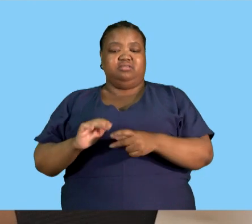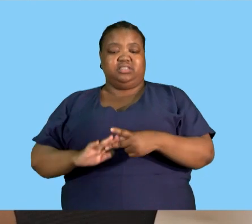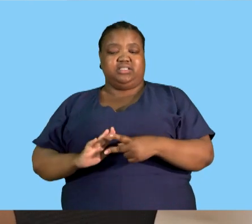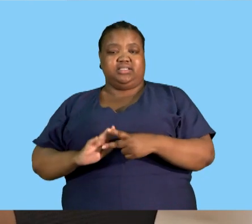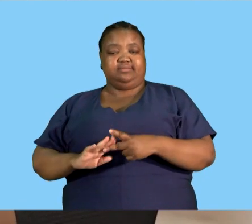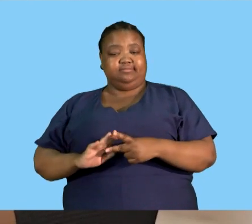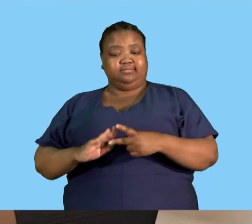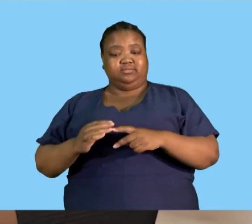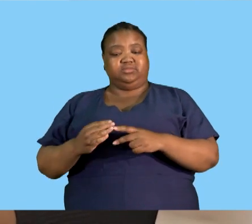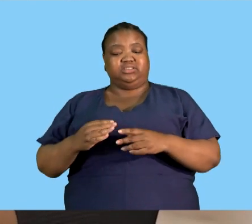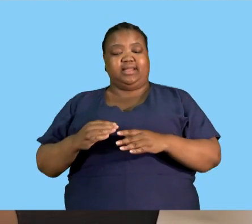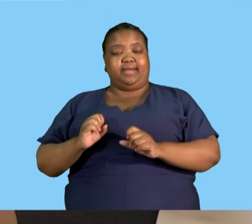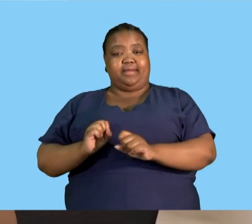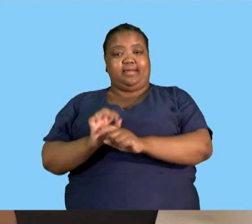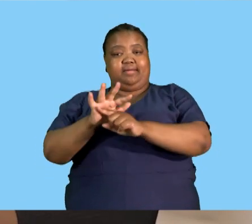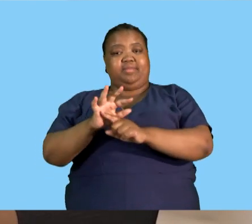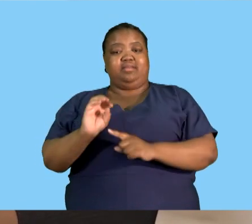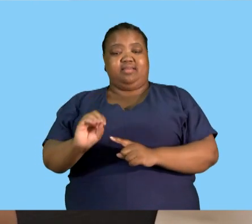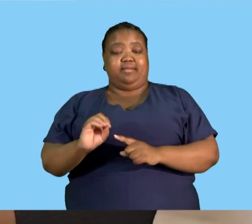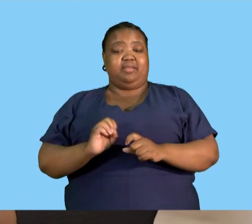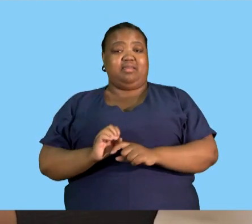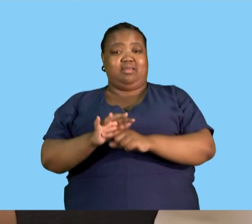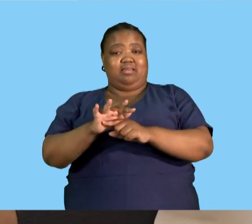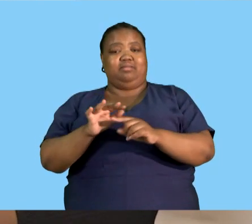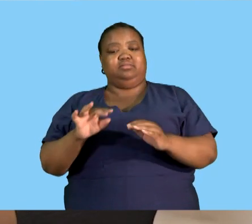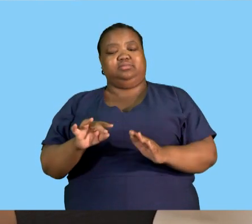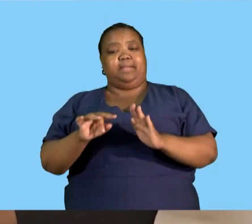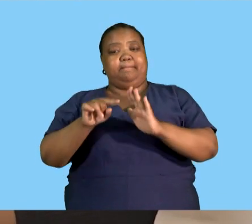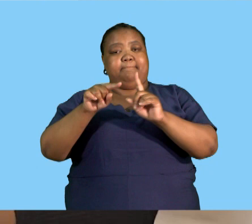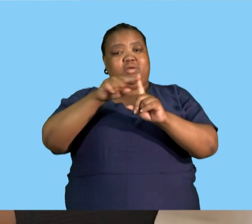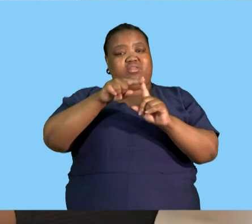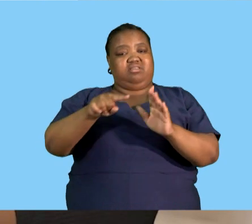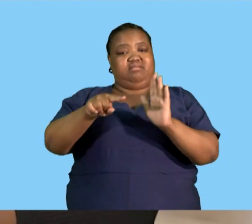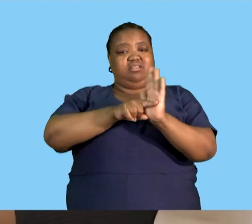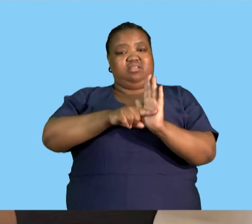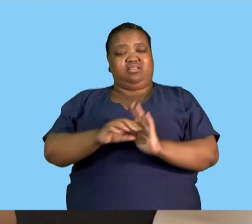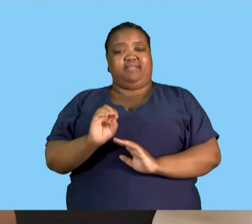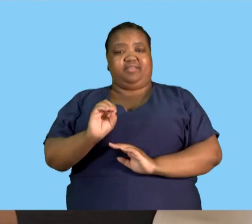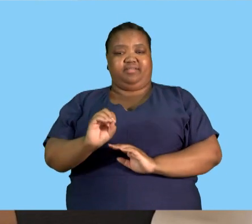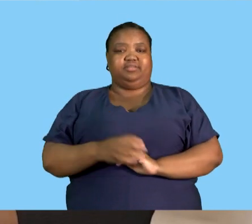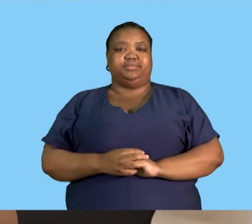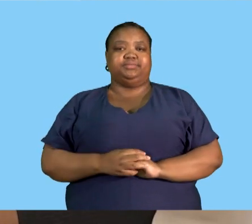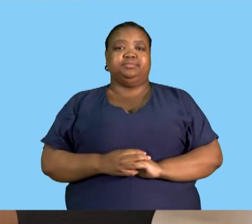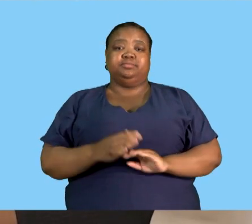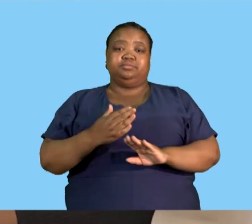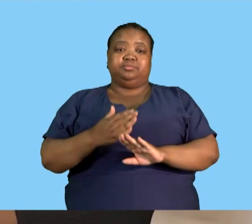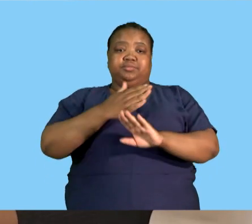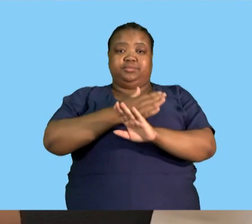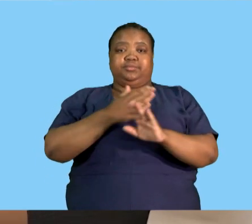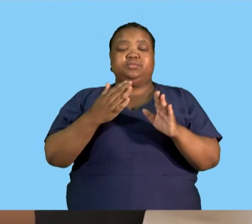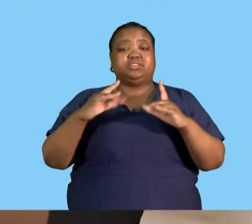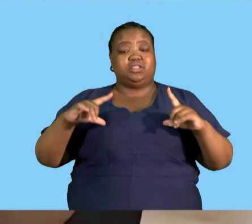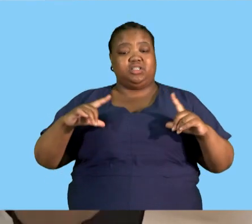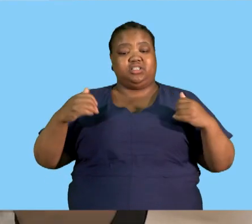its impacts. So remember, the impacts, it refers to what? To the positives and the negatives. So before we can do the impacts, we